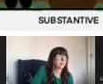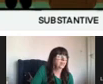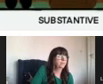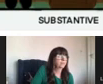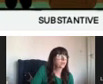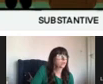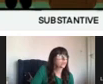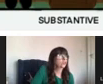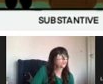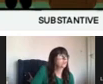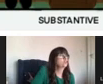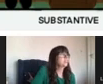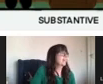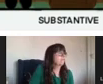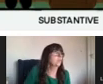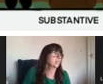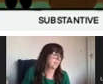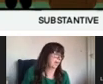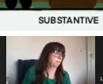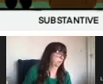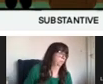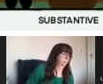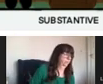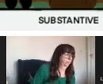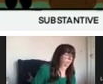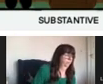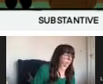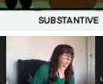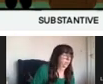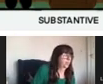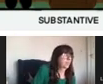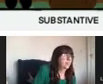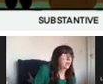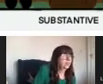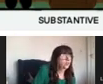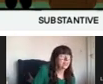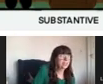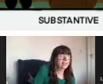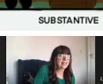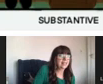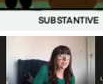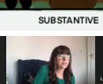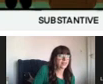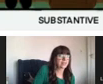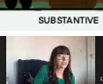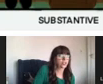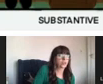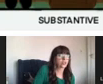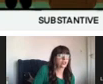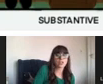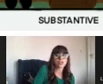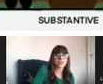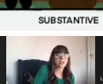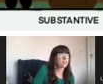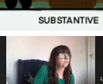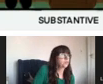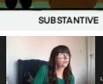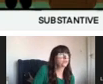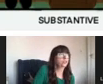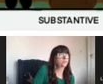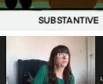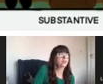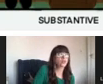formal equality, which is all about treating everyone the same. Now, as you can see in this particular situation,